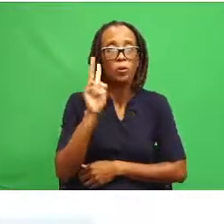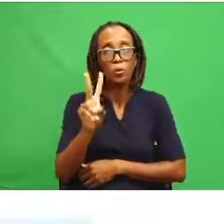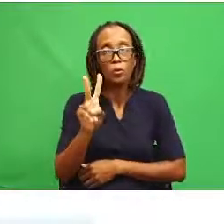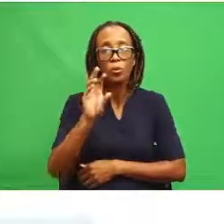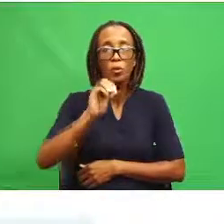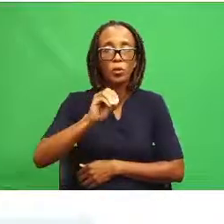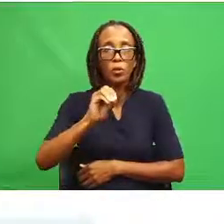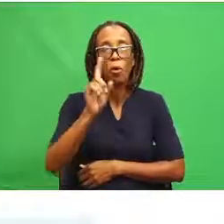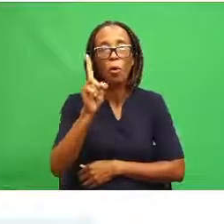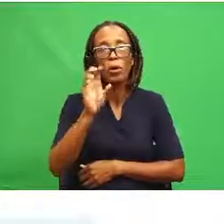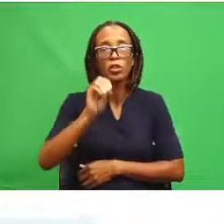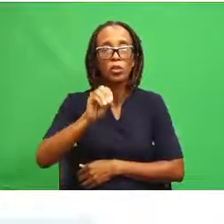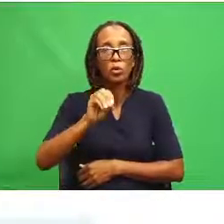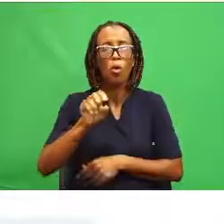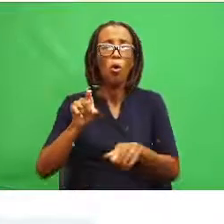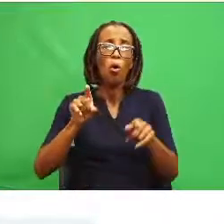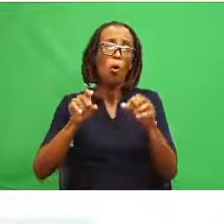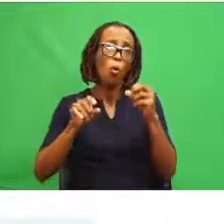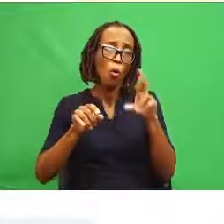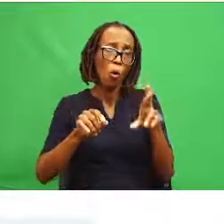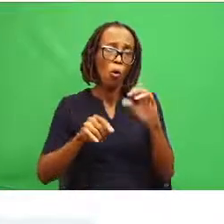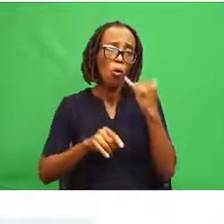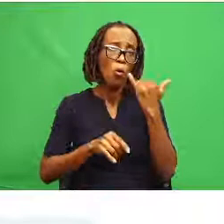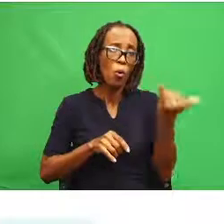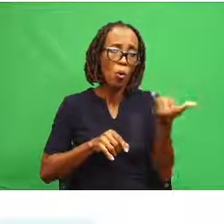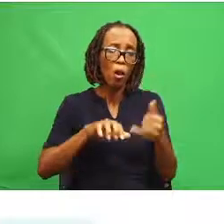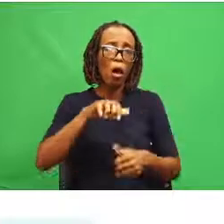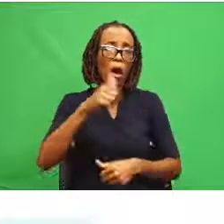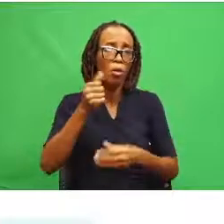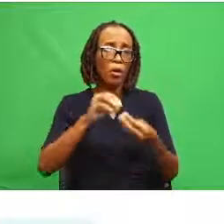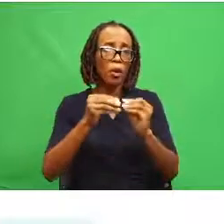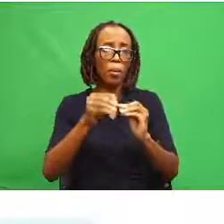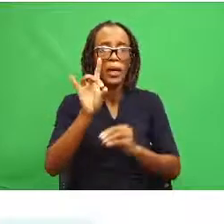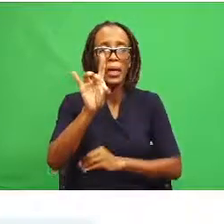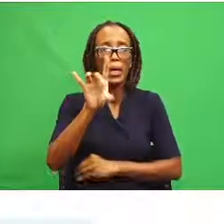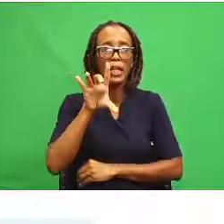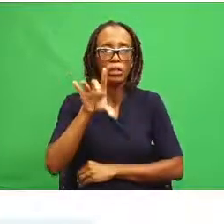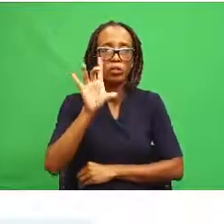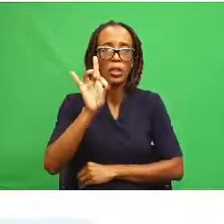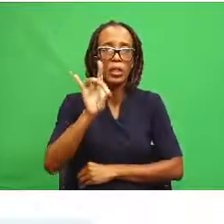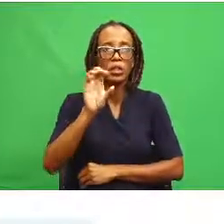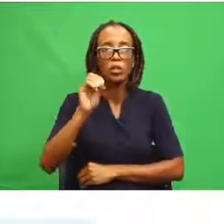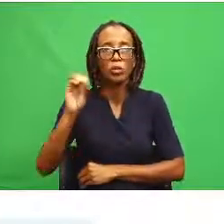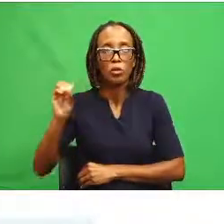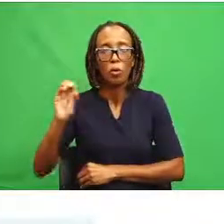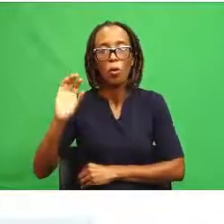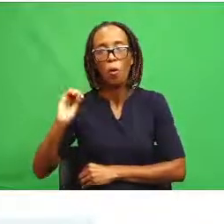2010. You can also call the toll-free hotline at 800 OPIC,